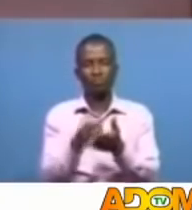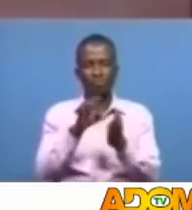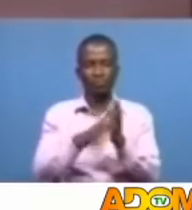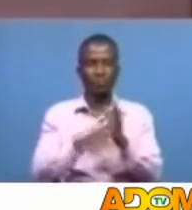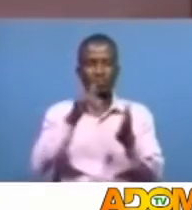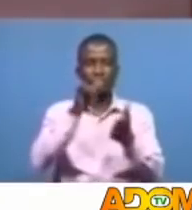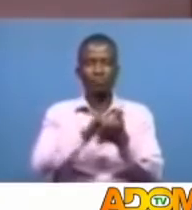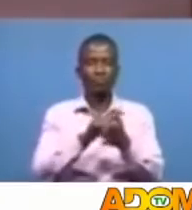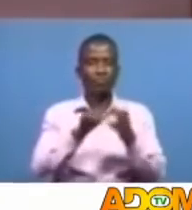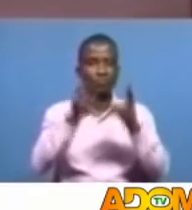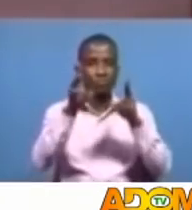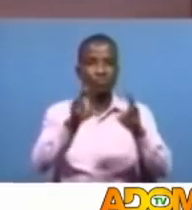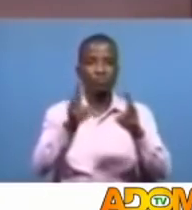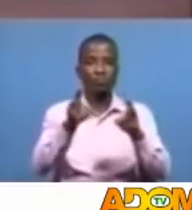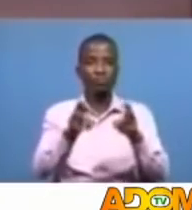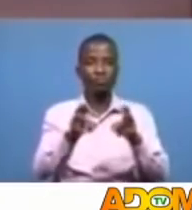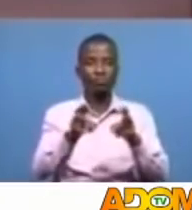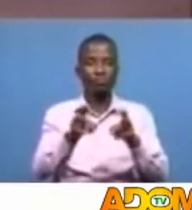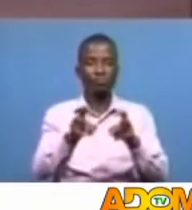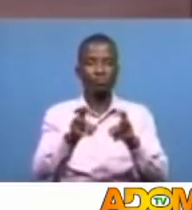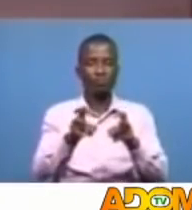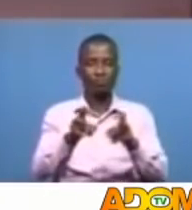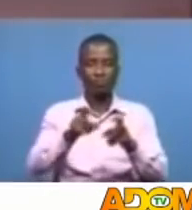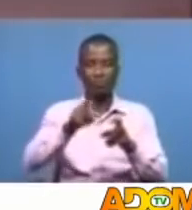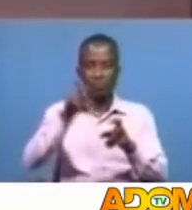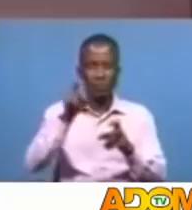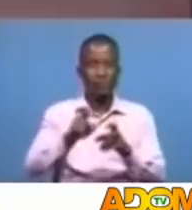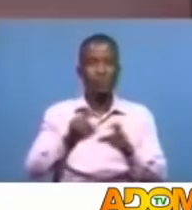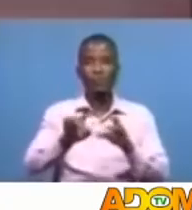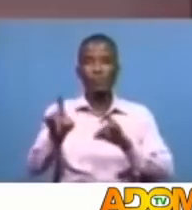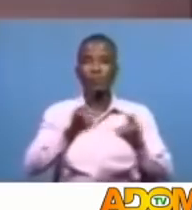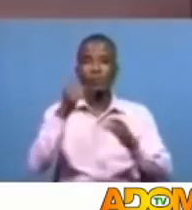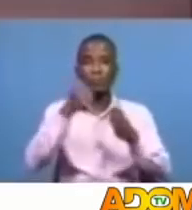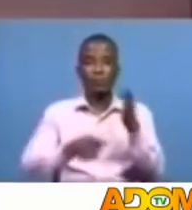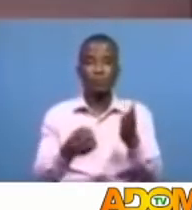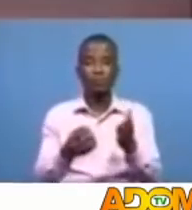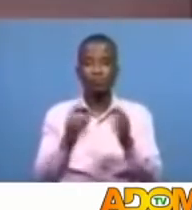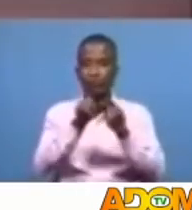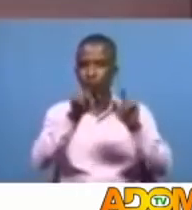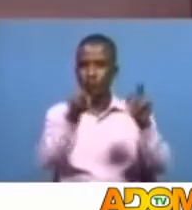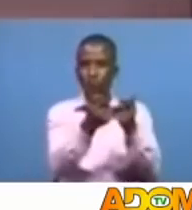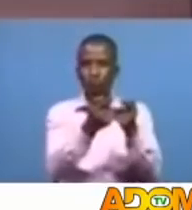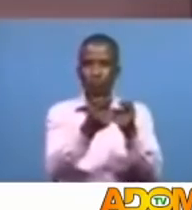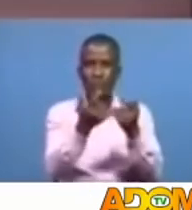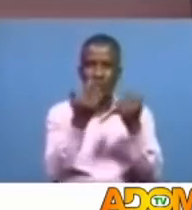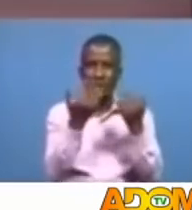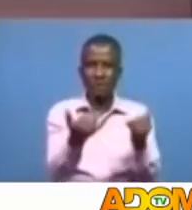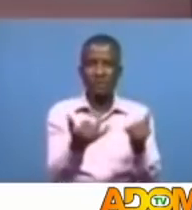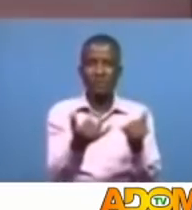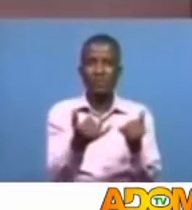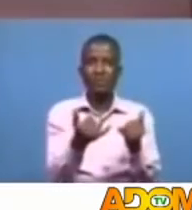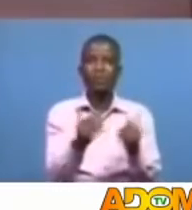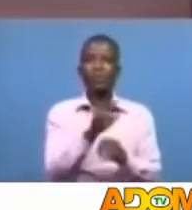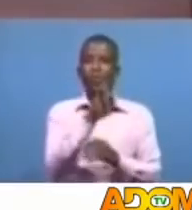this provision presupposes that the party who is applying